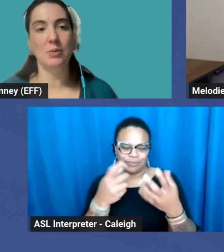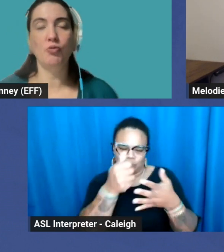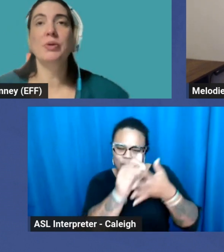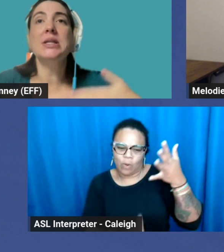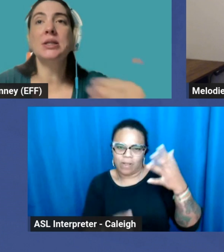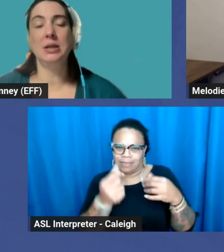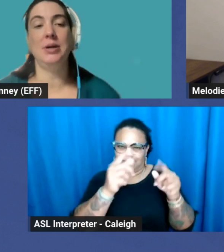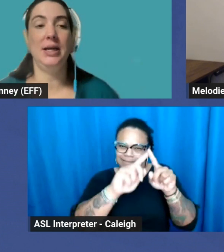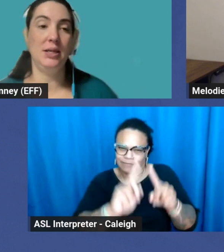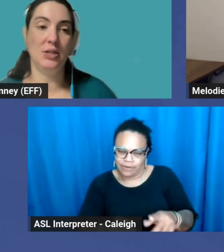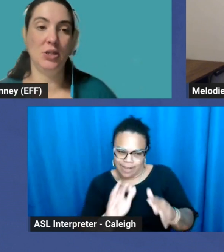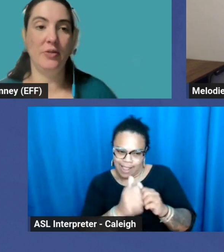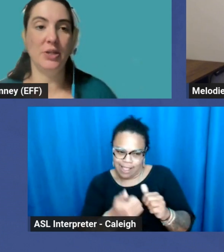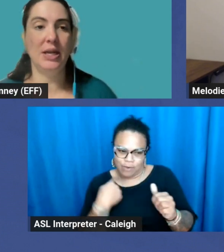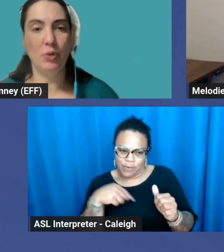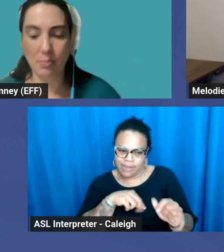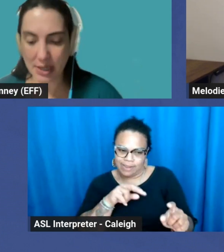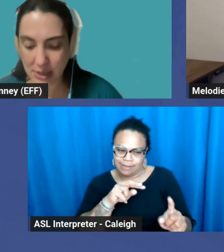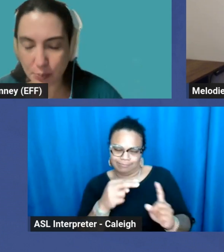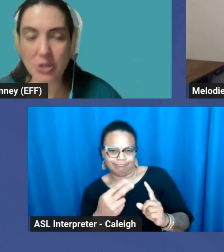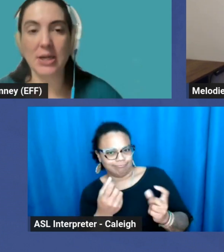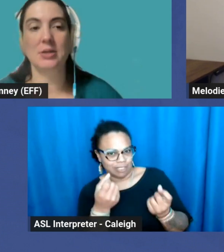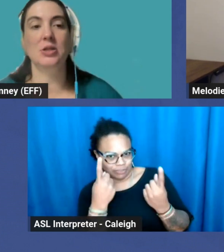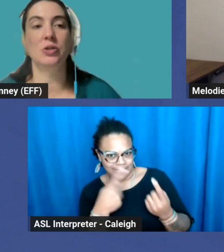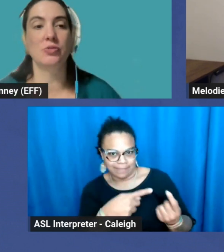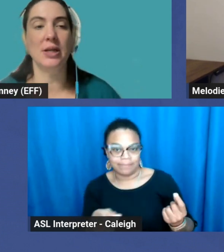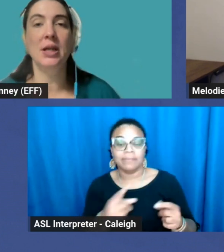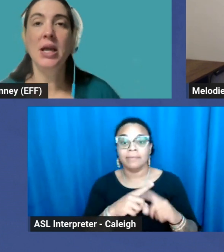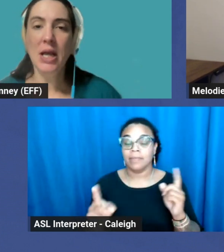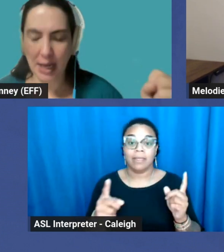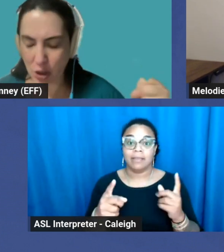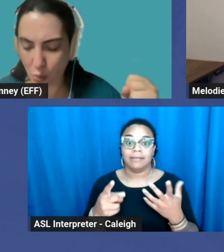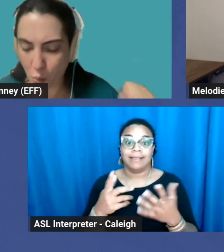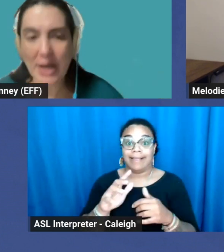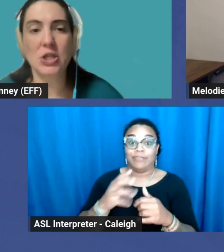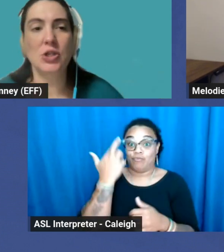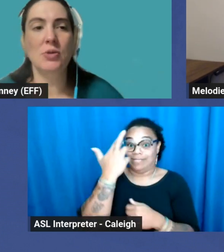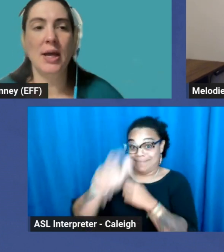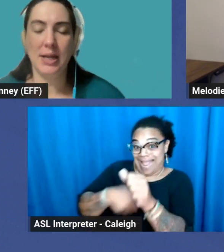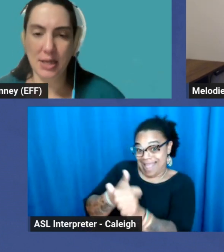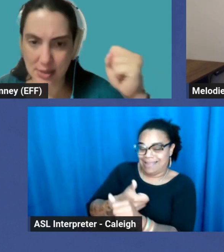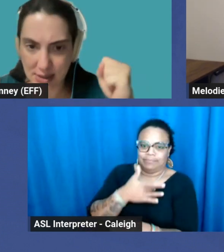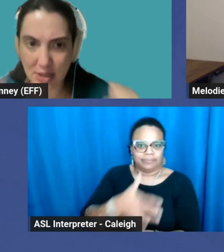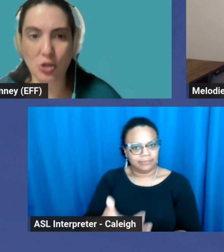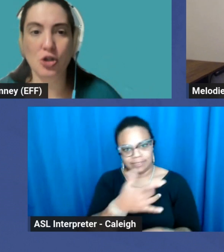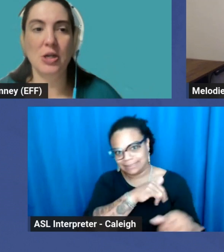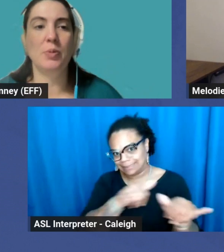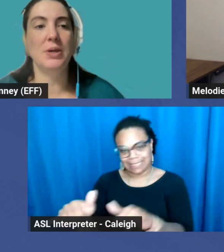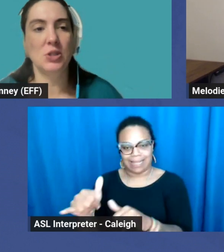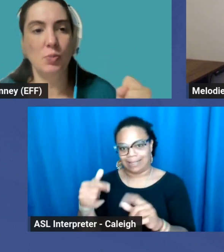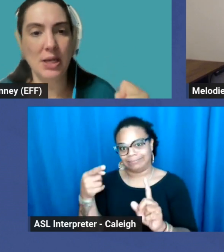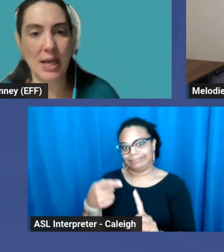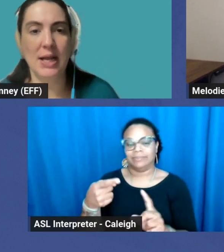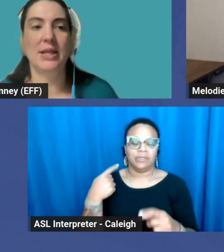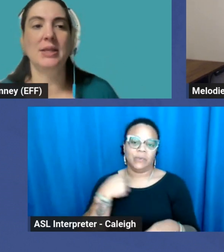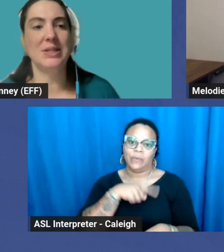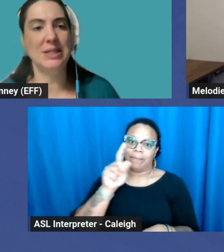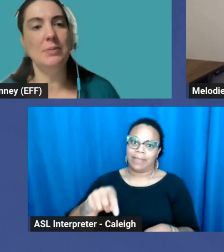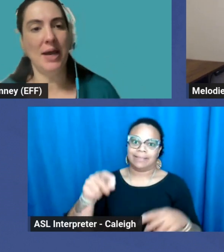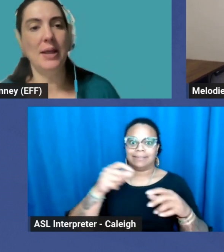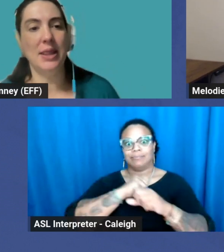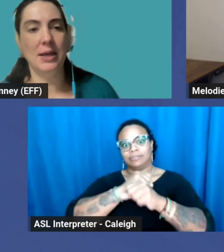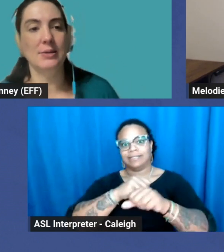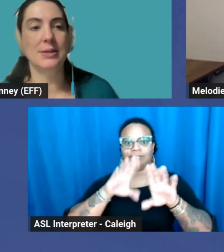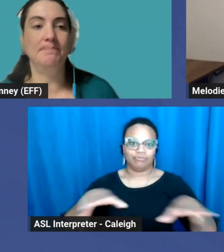it. But the reasoning behind it is all the same. We must protect the children. And the way to do that is censorship, because we can't let them